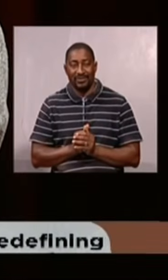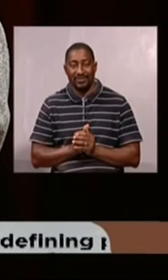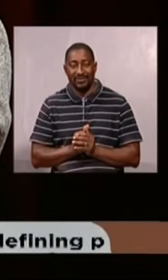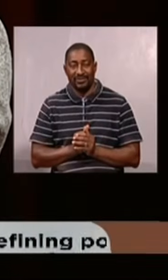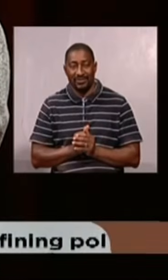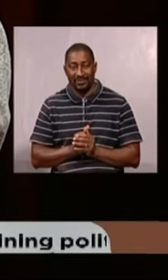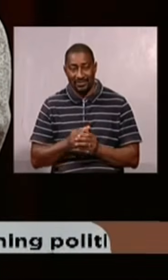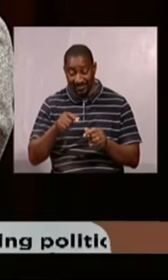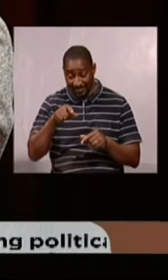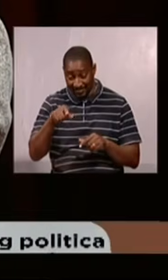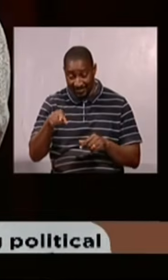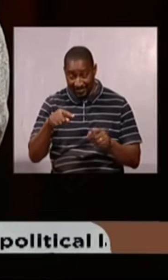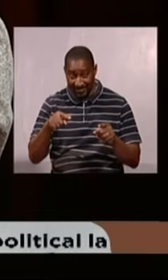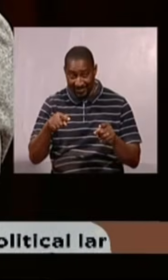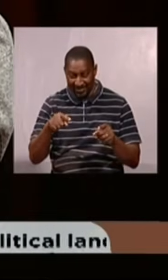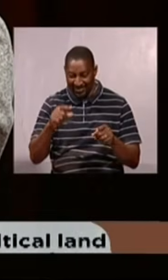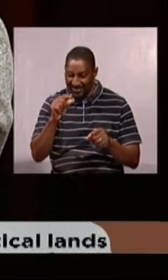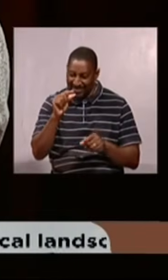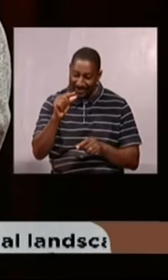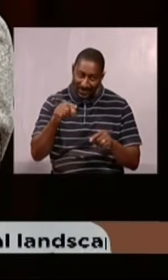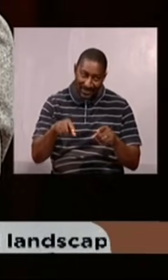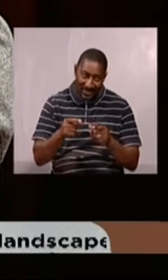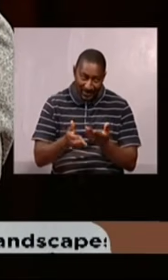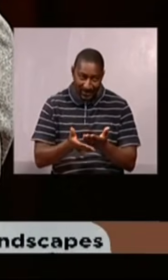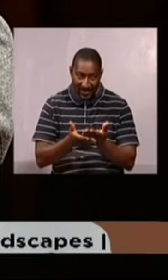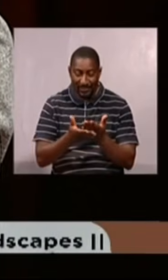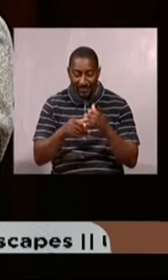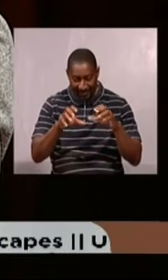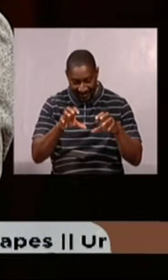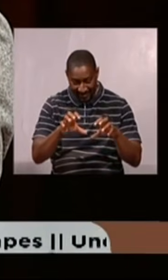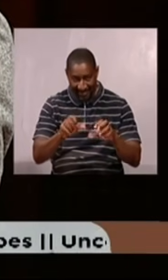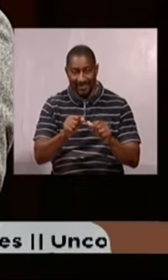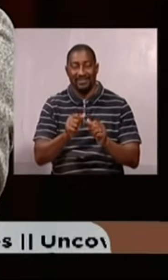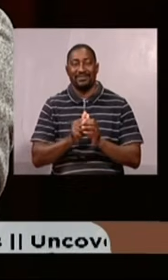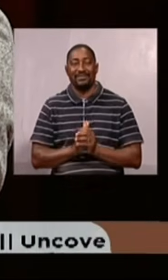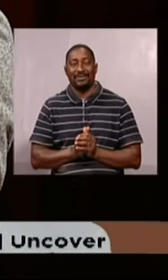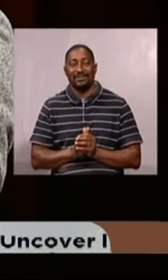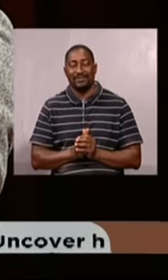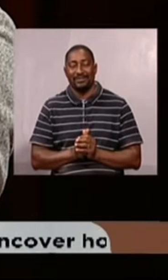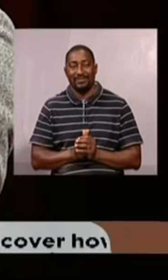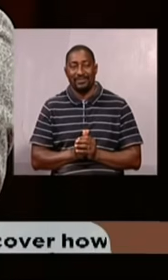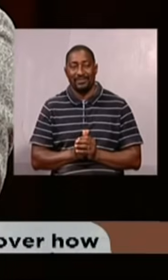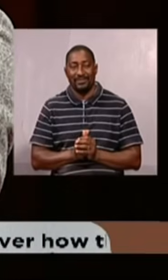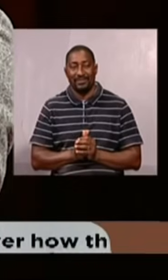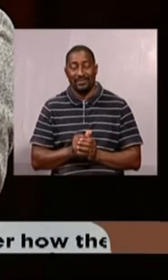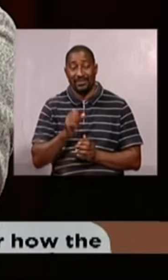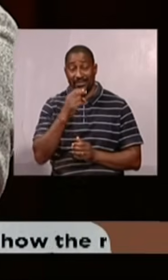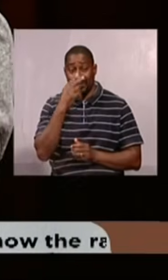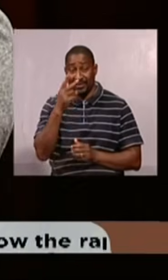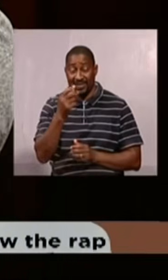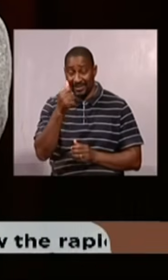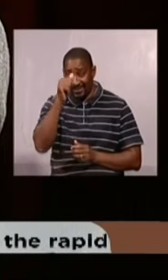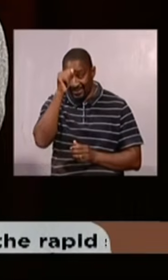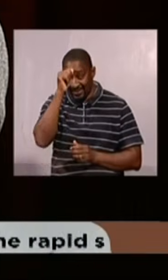these smaller steps will help us curb a lot of the issues. But it's a long way ahead, because if you look at India,